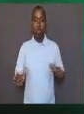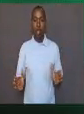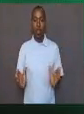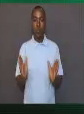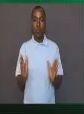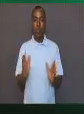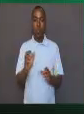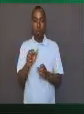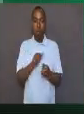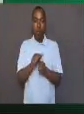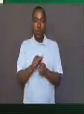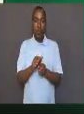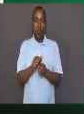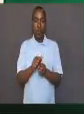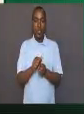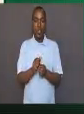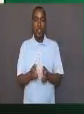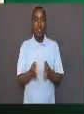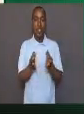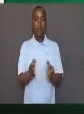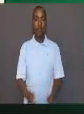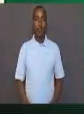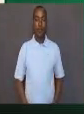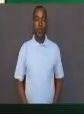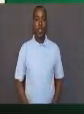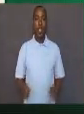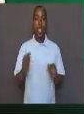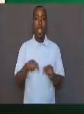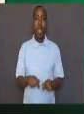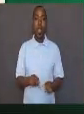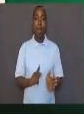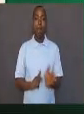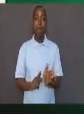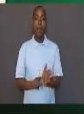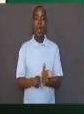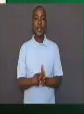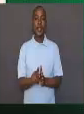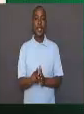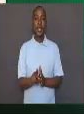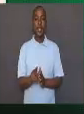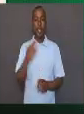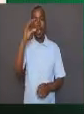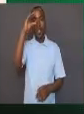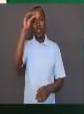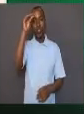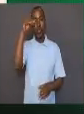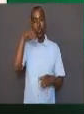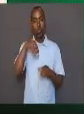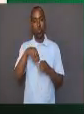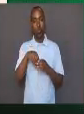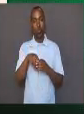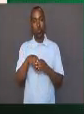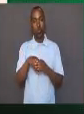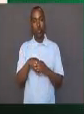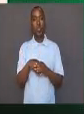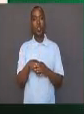at risk. Once the parasites are inside a person, they